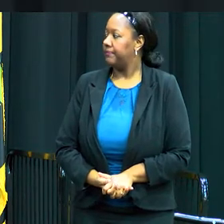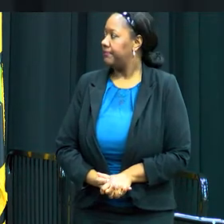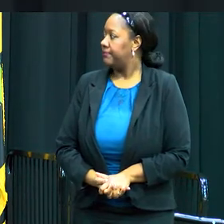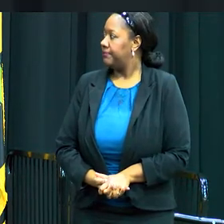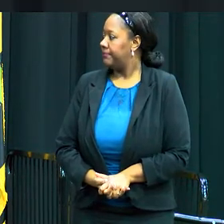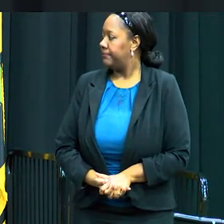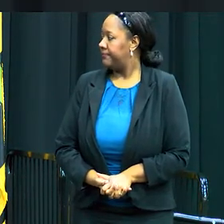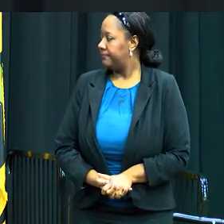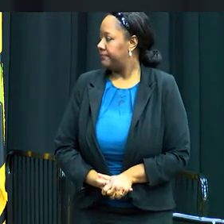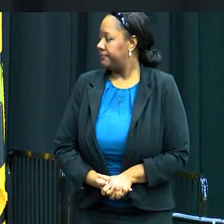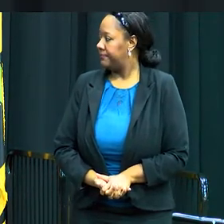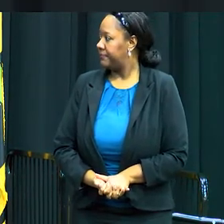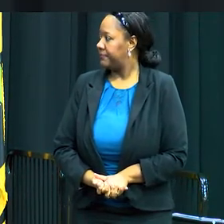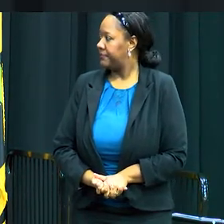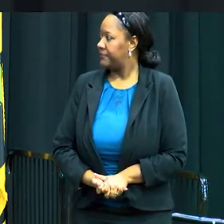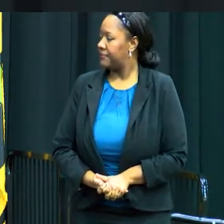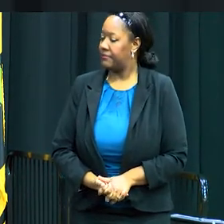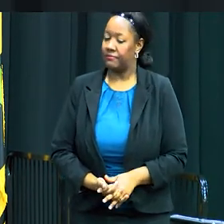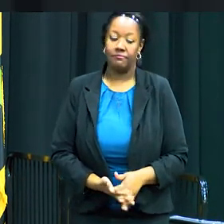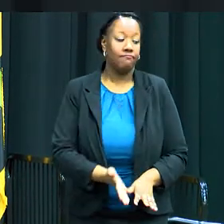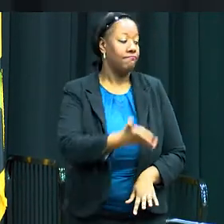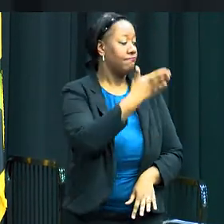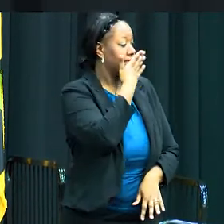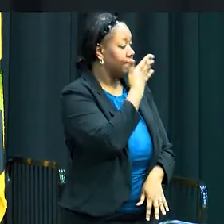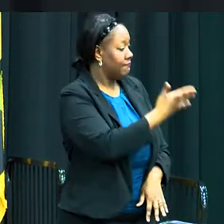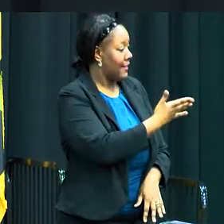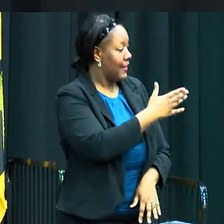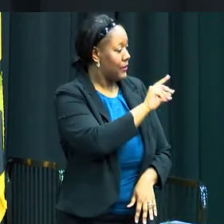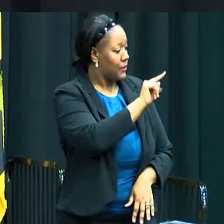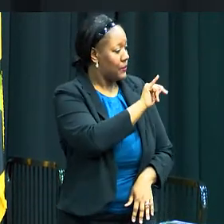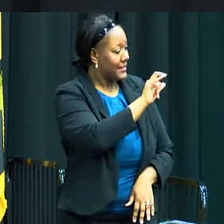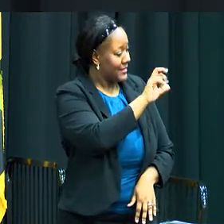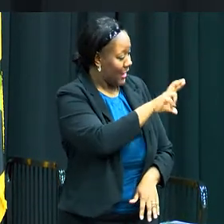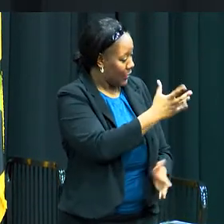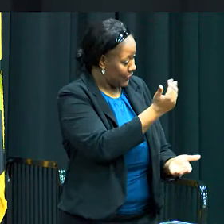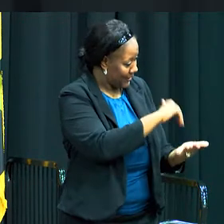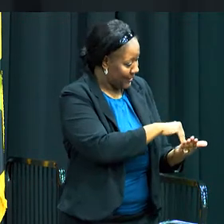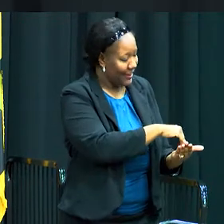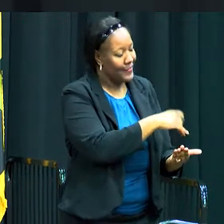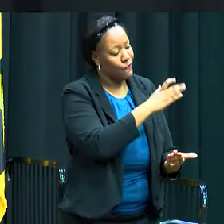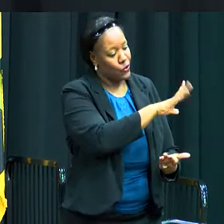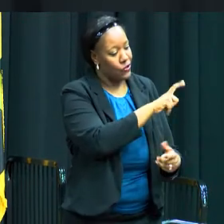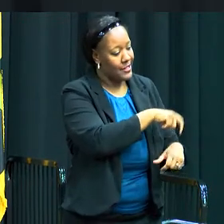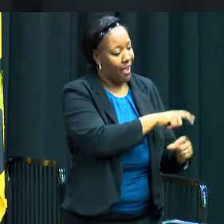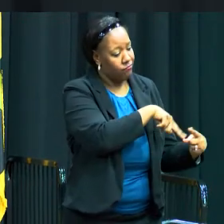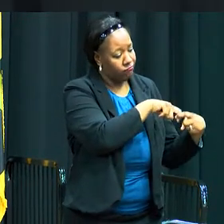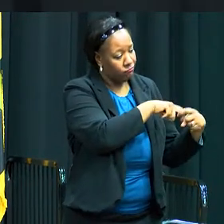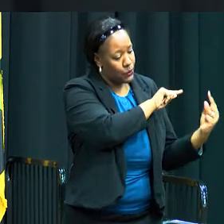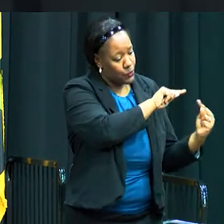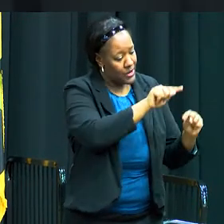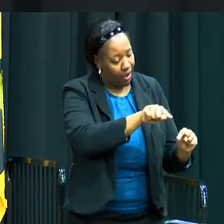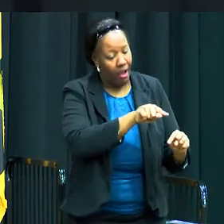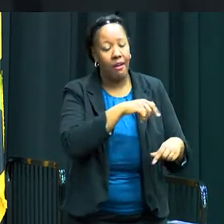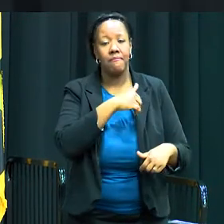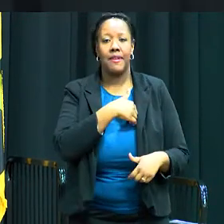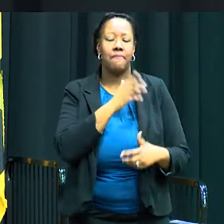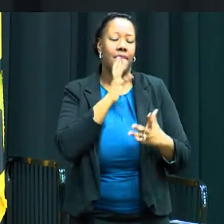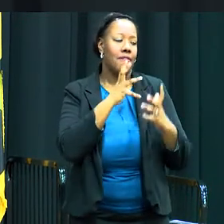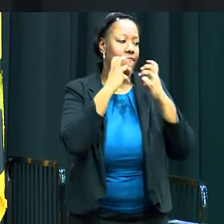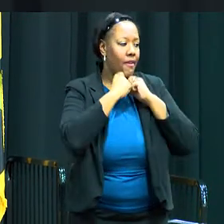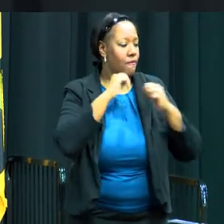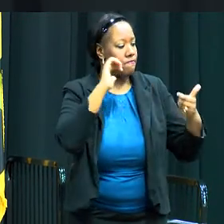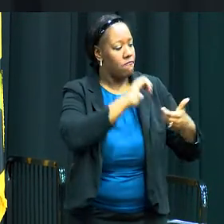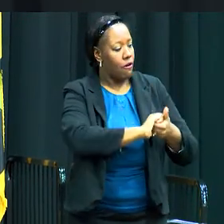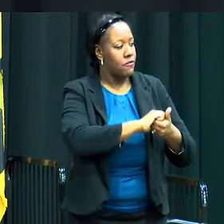Got it. All right, thank you, Ms. Taylor, again, for taking time to be with us today and for being the valued partner of the college.